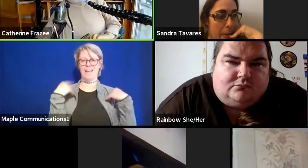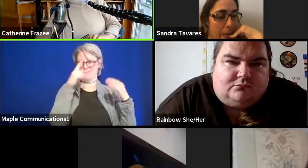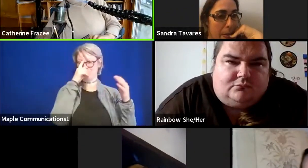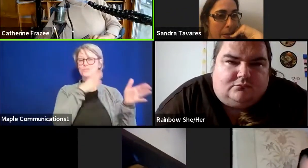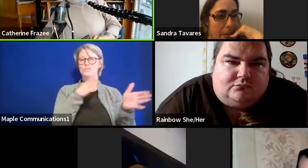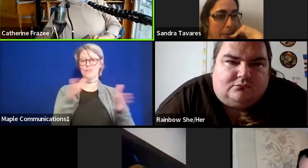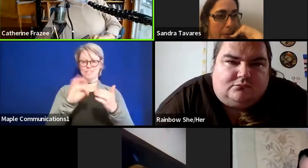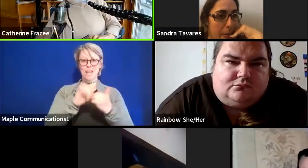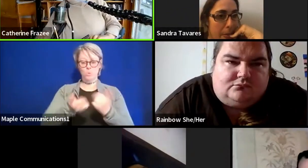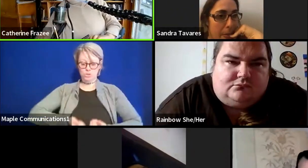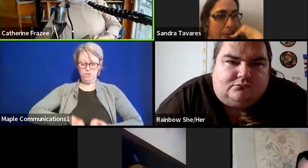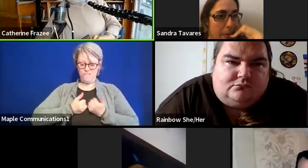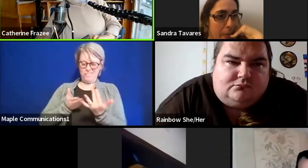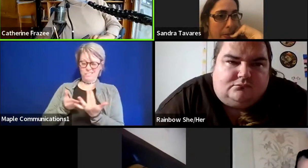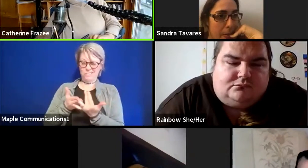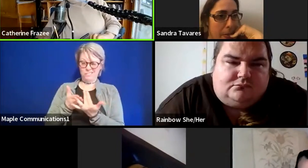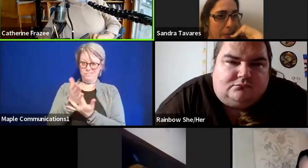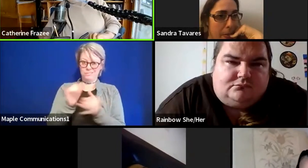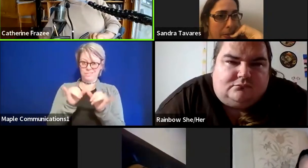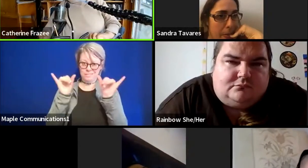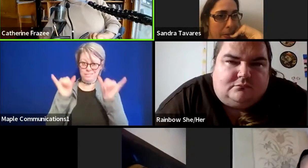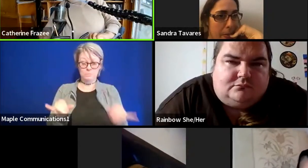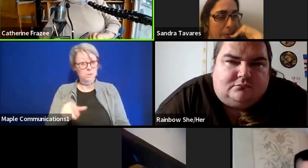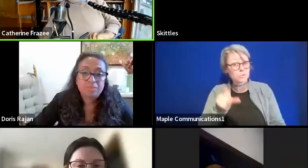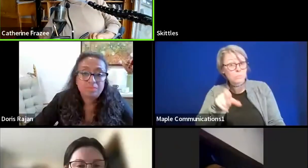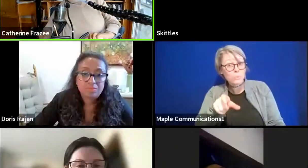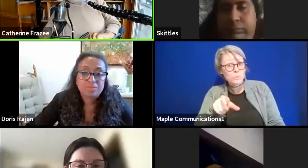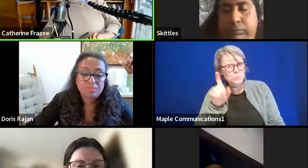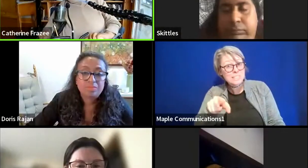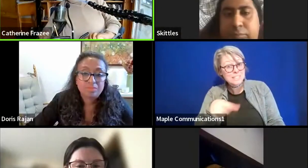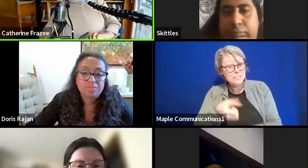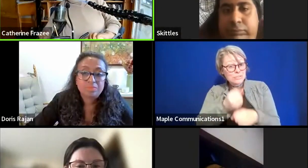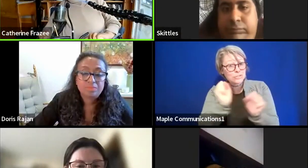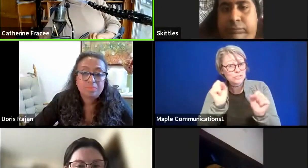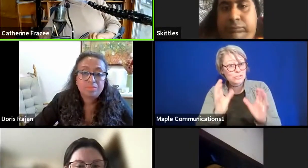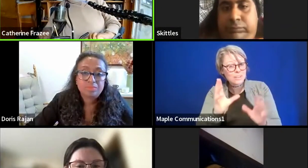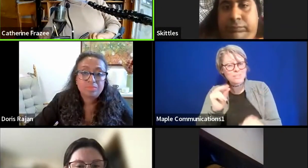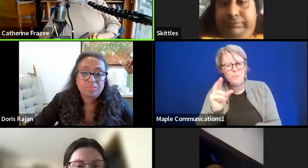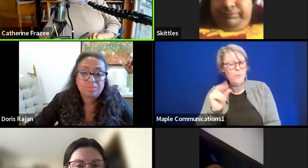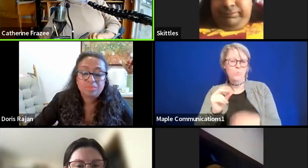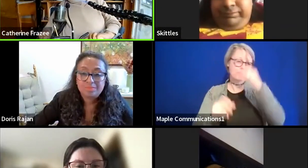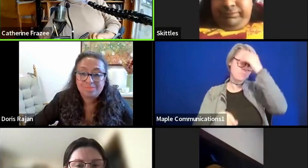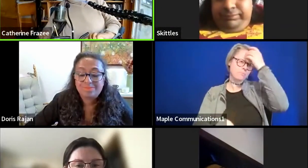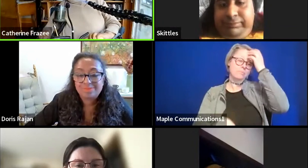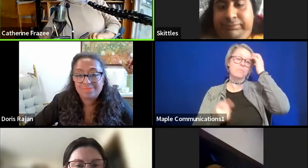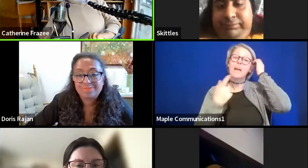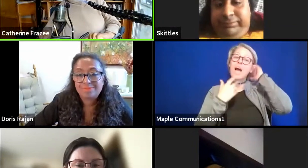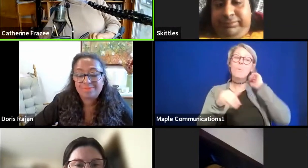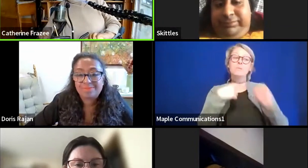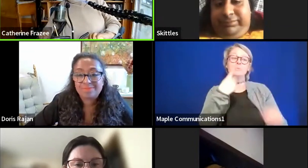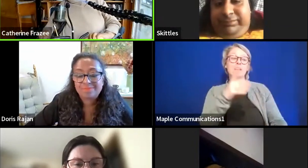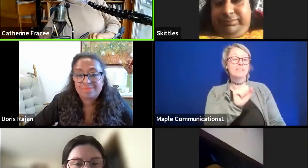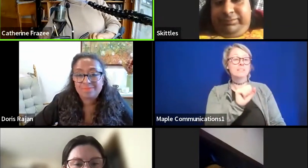to survive that. It's not supposed to be that way. But I wanted to tell Skittles in particular